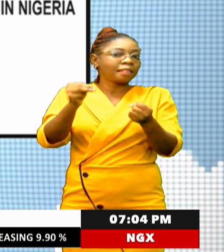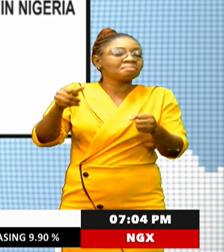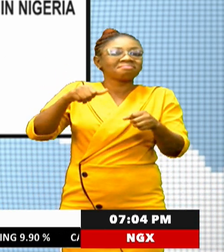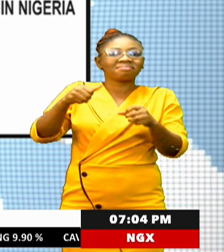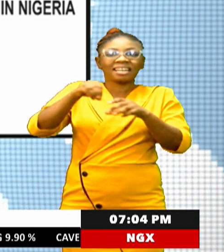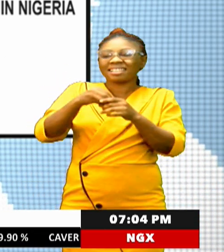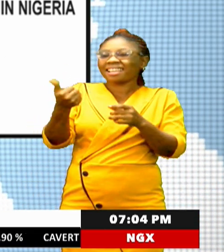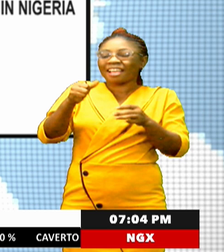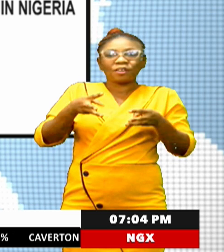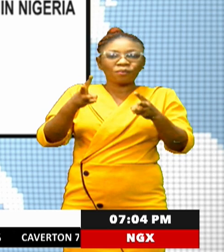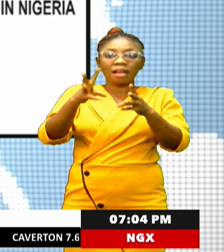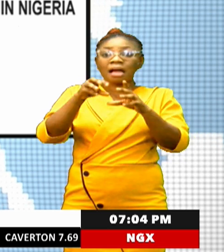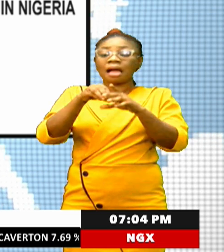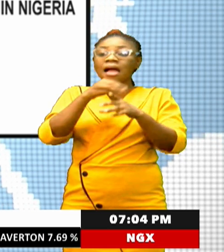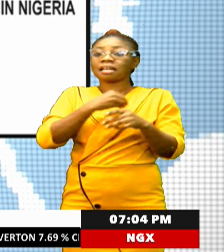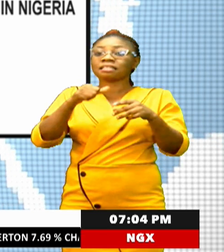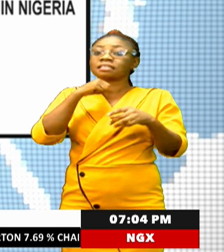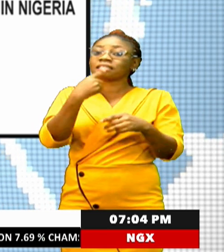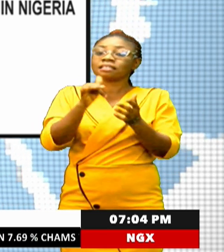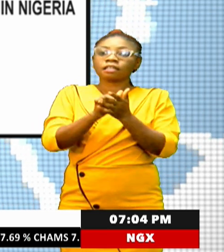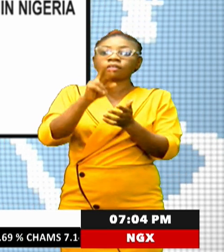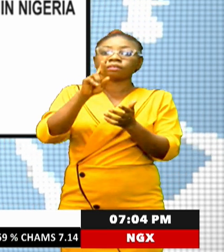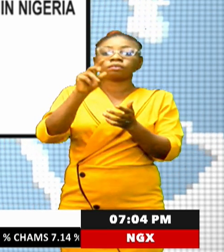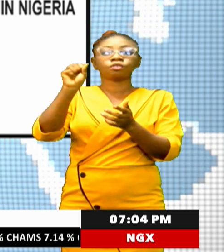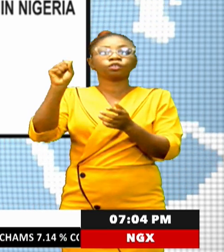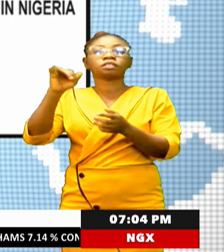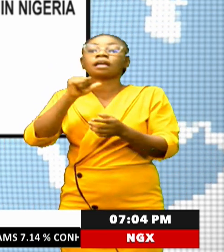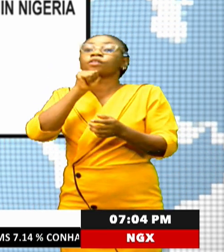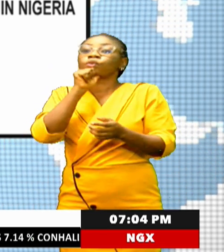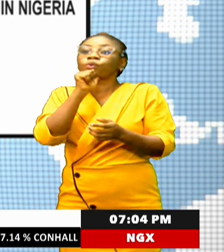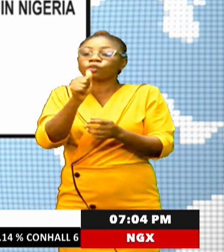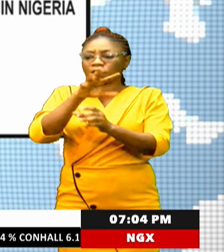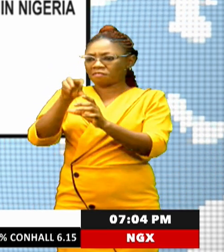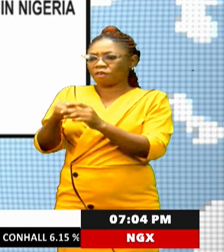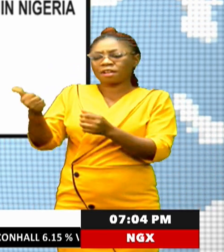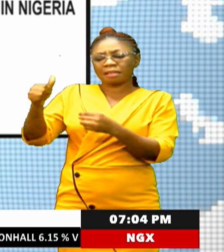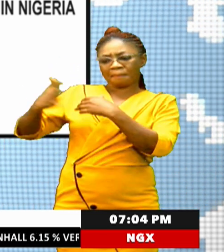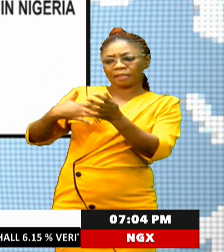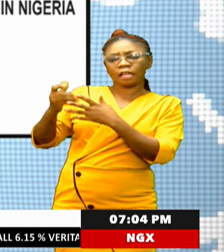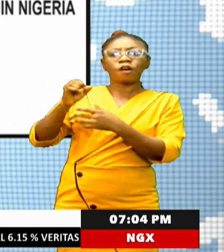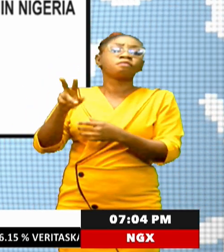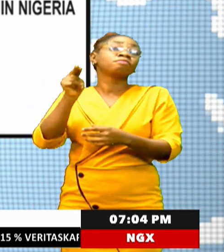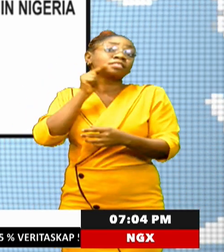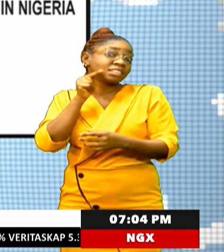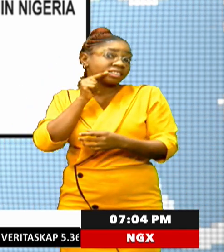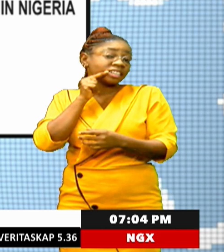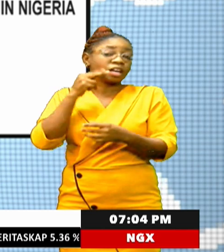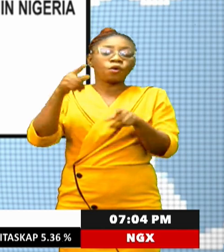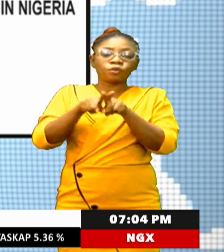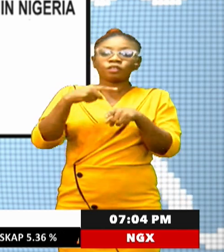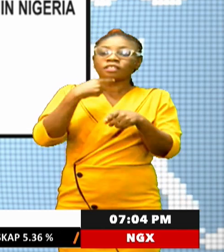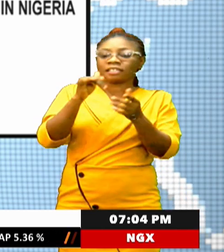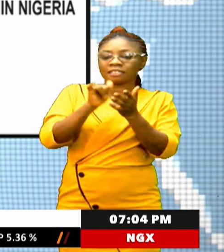emphasized that Russia does not interfere in the domestic affairs of foreign states, including Nigeria. The embassy says Russia